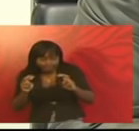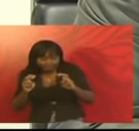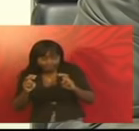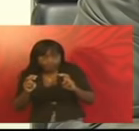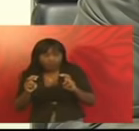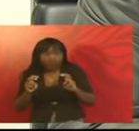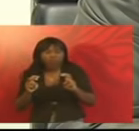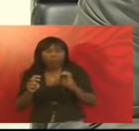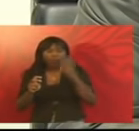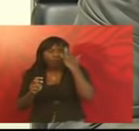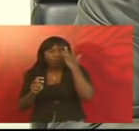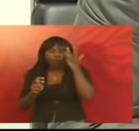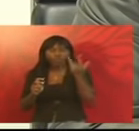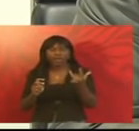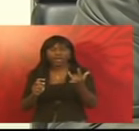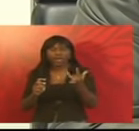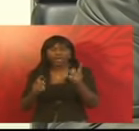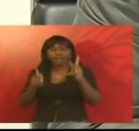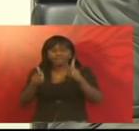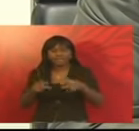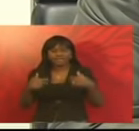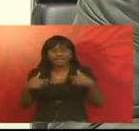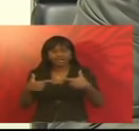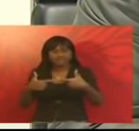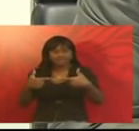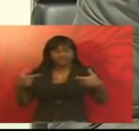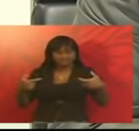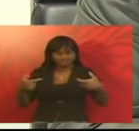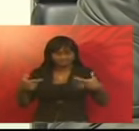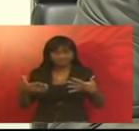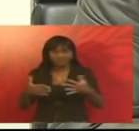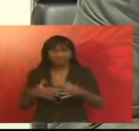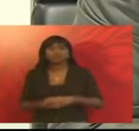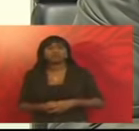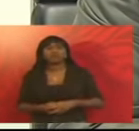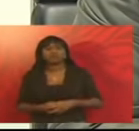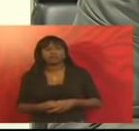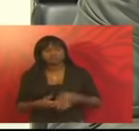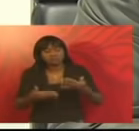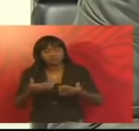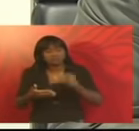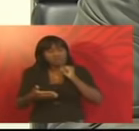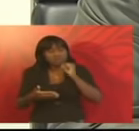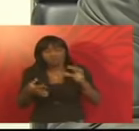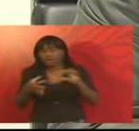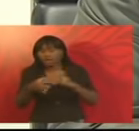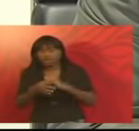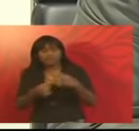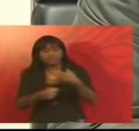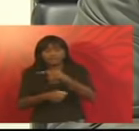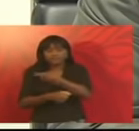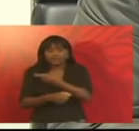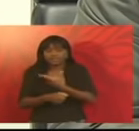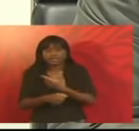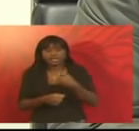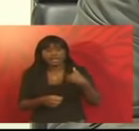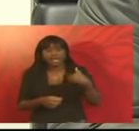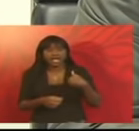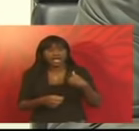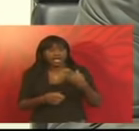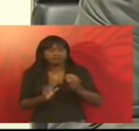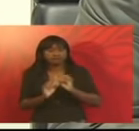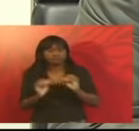origin, the cause of side effects or outcomes that aren't necessarily related to the vaccine. There's no biological or